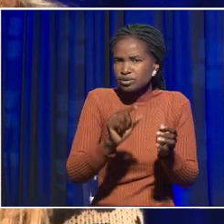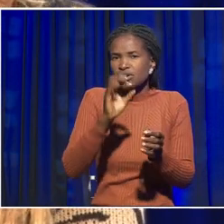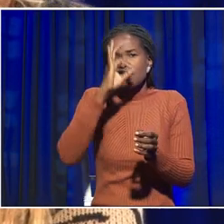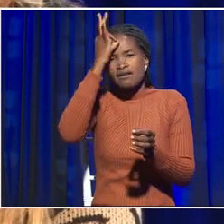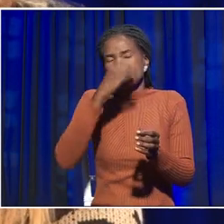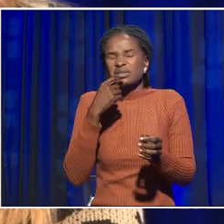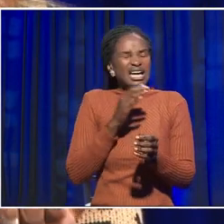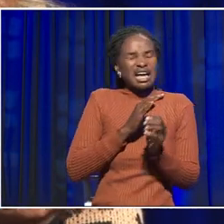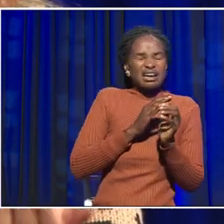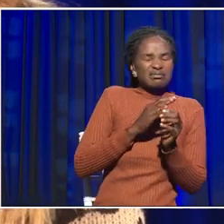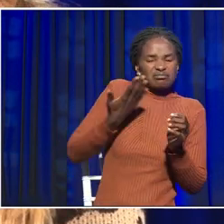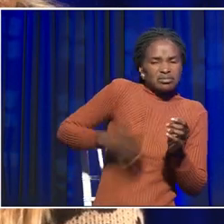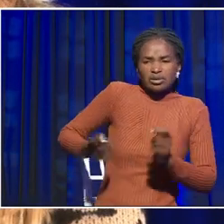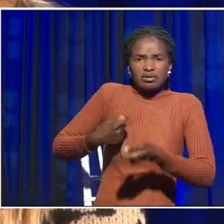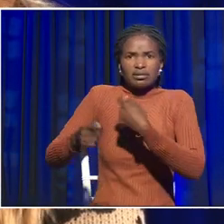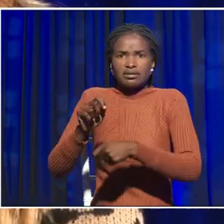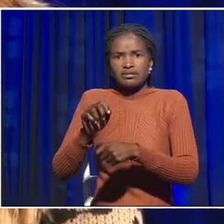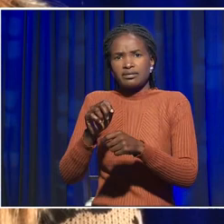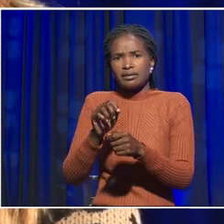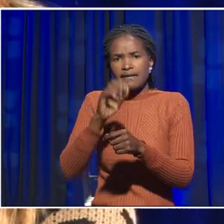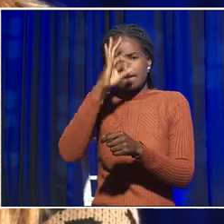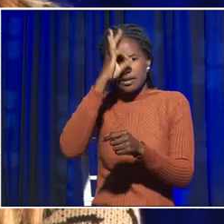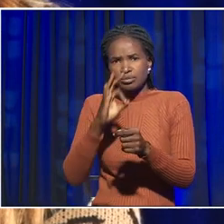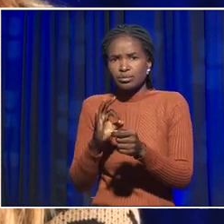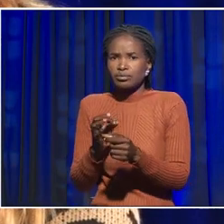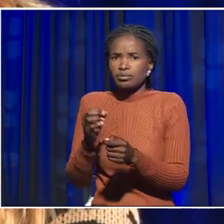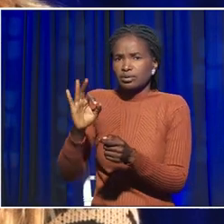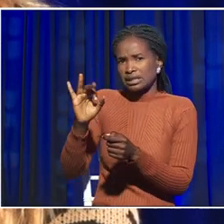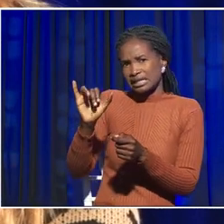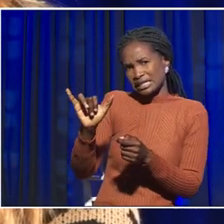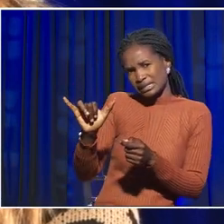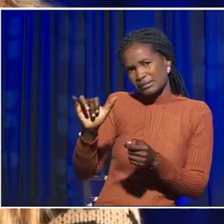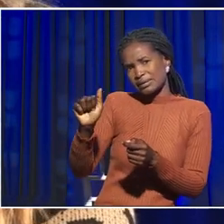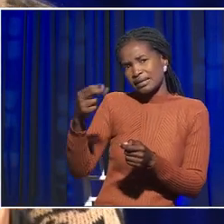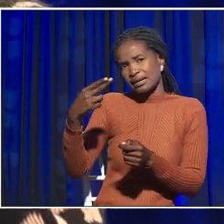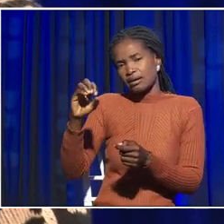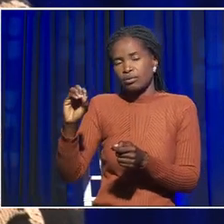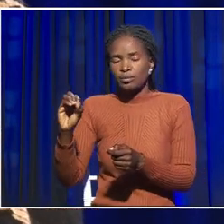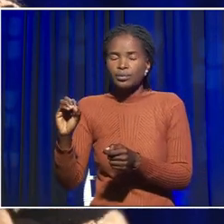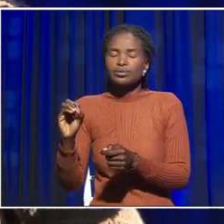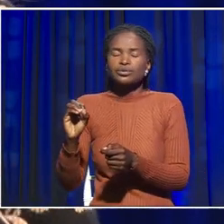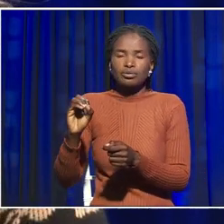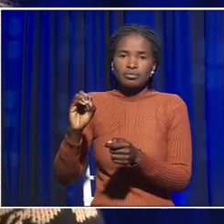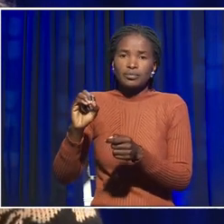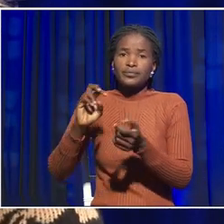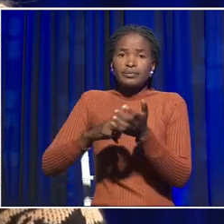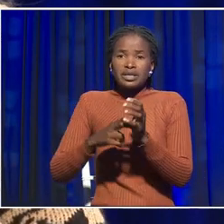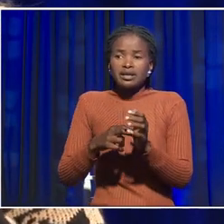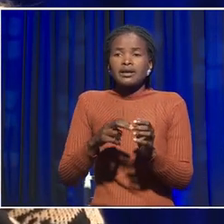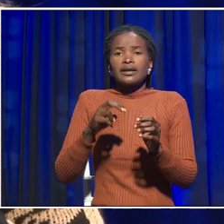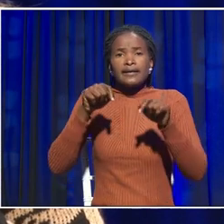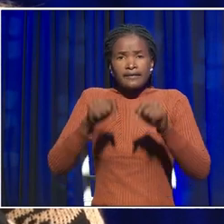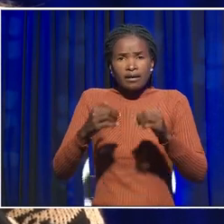the story of digital innovation postponed. I've also, in the next... step of it,